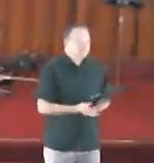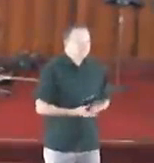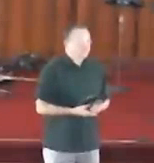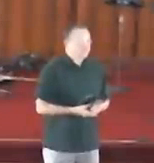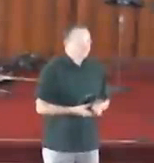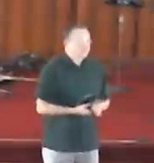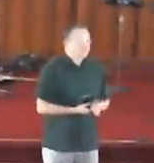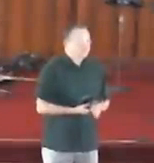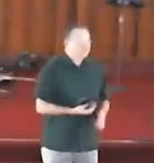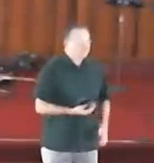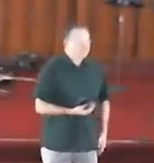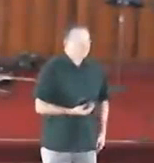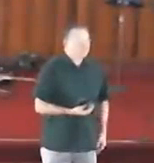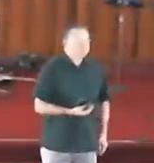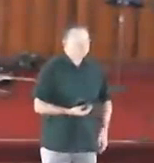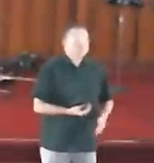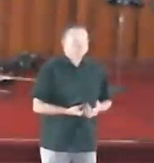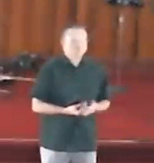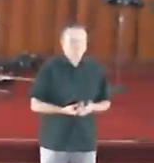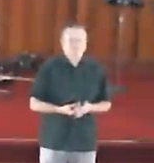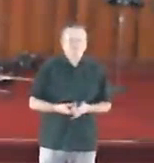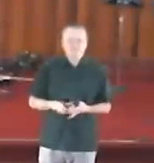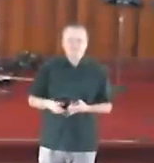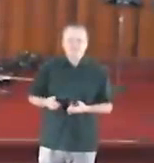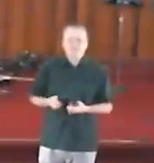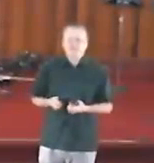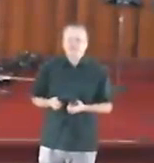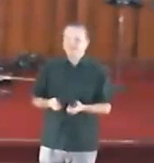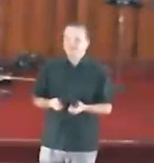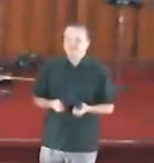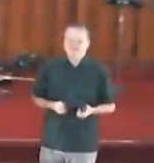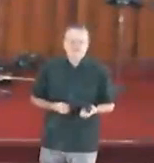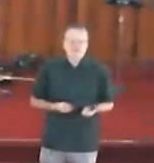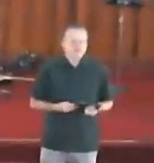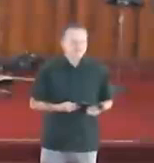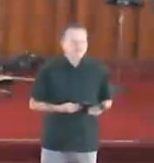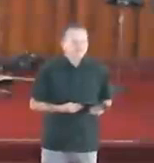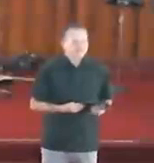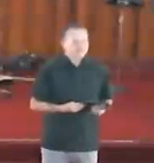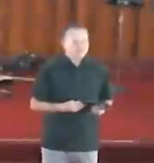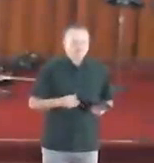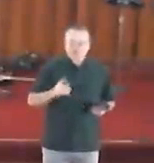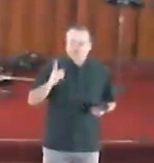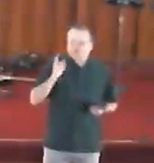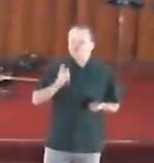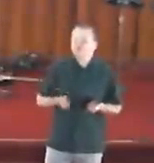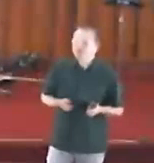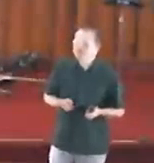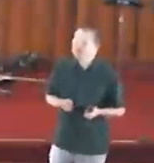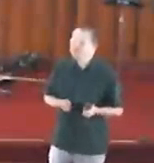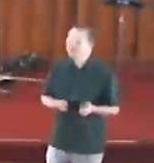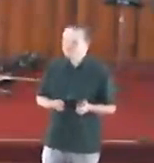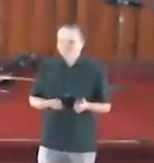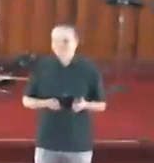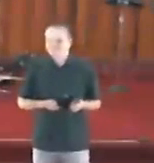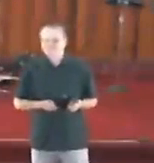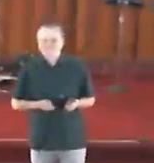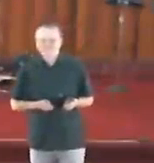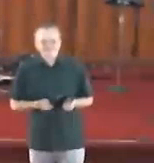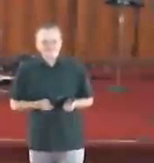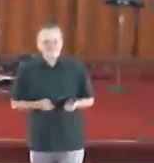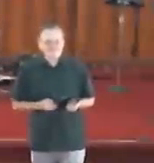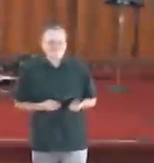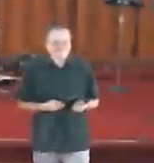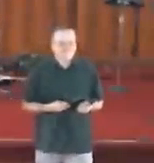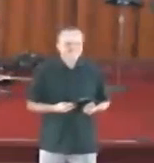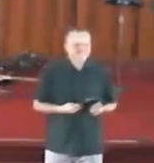de Pentecostés. These 11 apostles were all present the day of Pentecost. Pero el apóstol Pablo no. But the